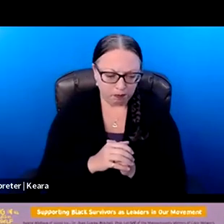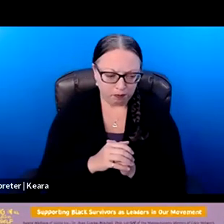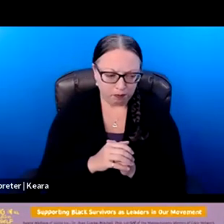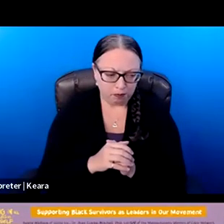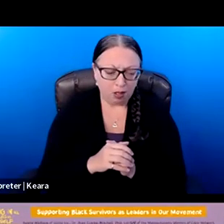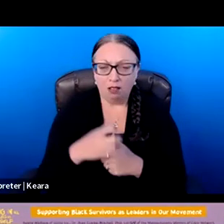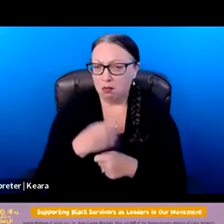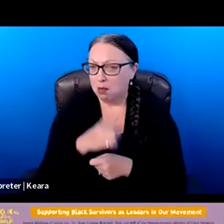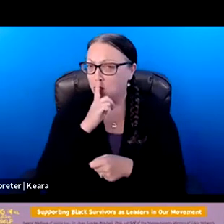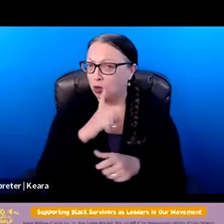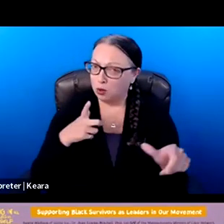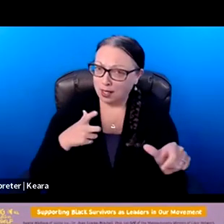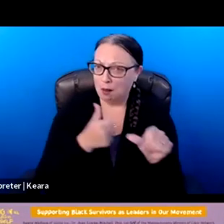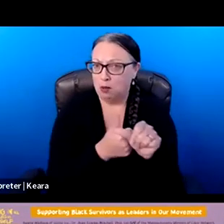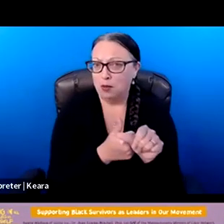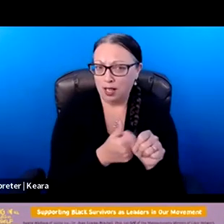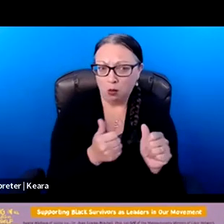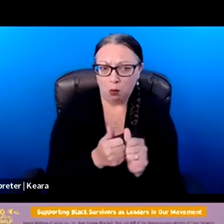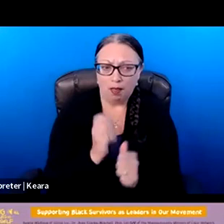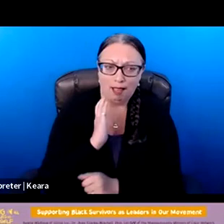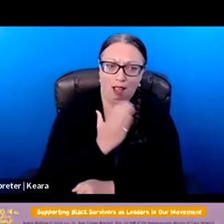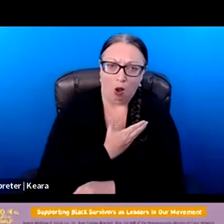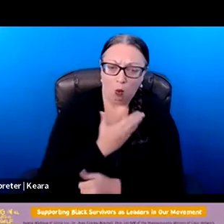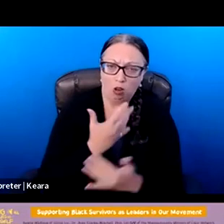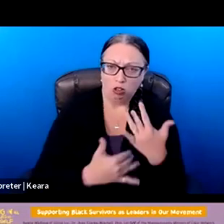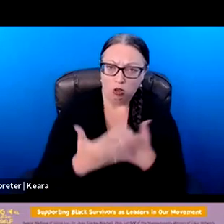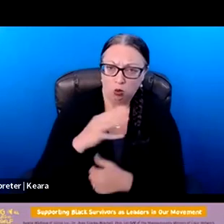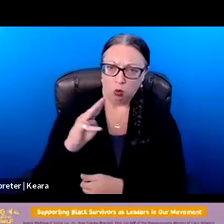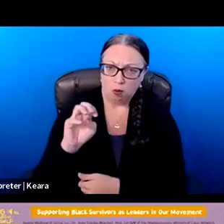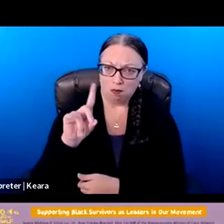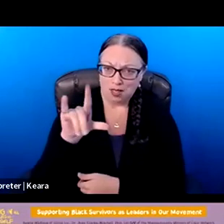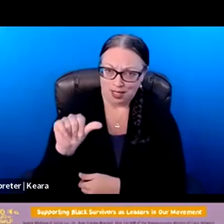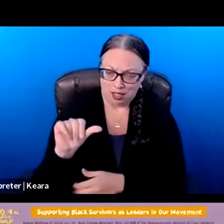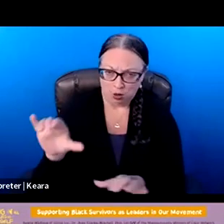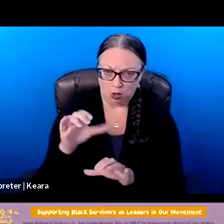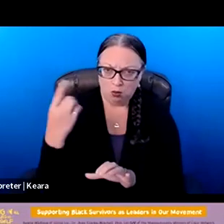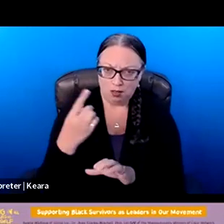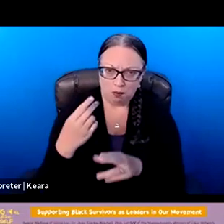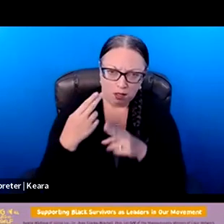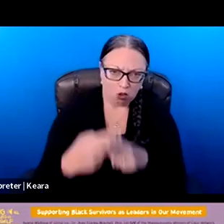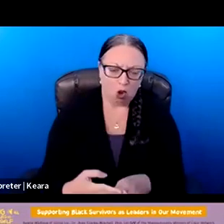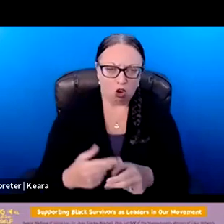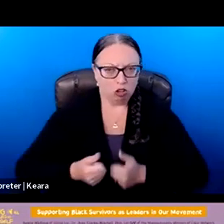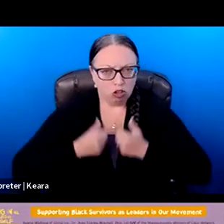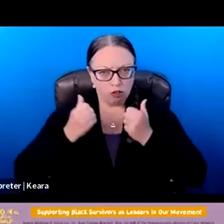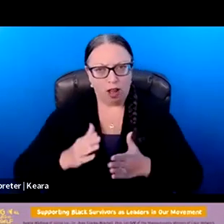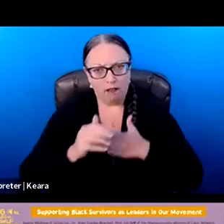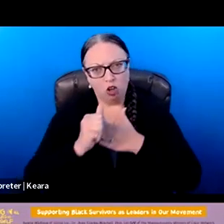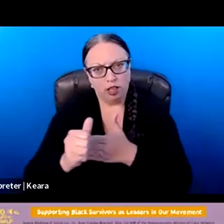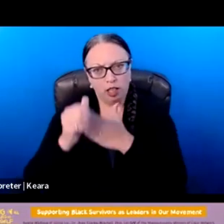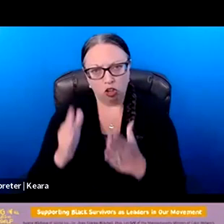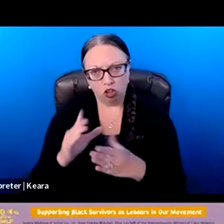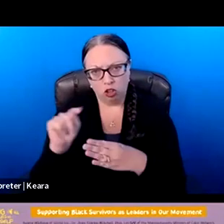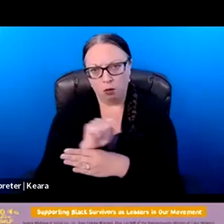to date with our social media, because we do something called survivor leadership training, where we